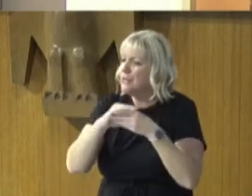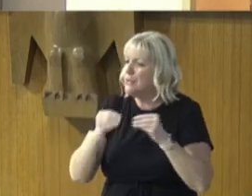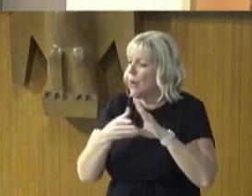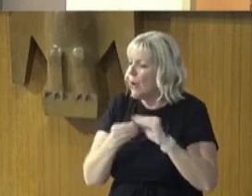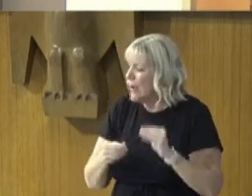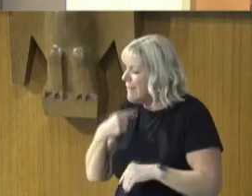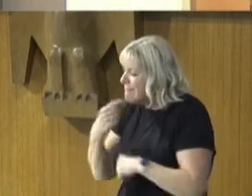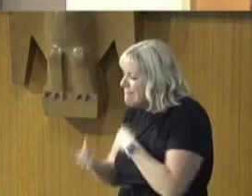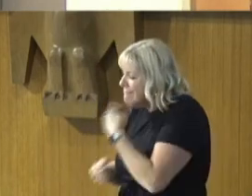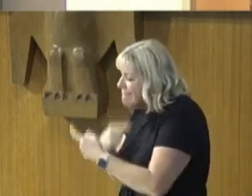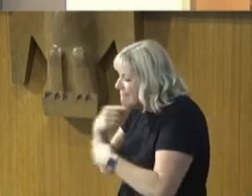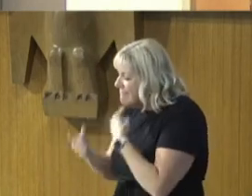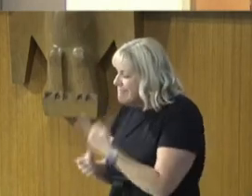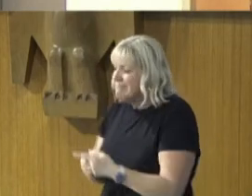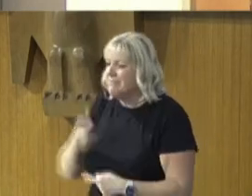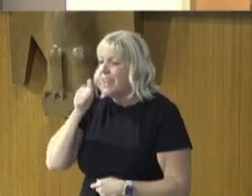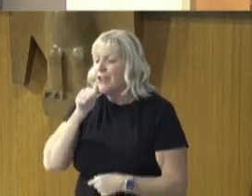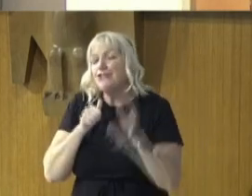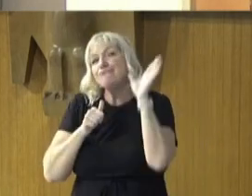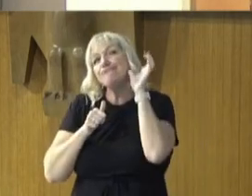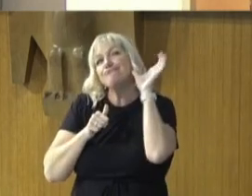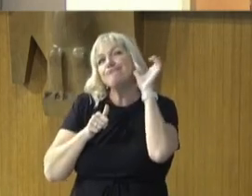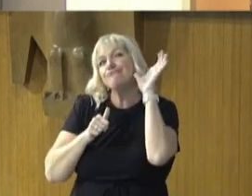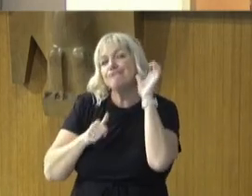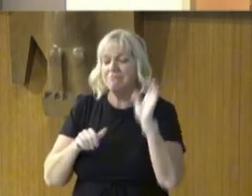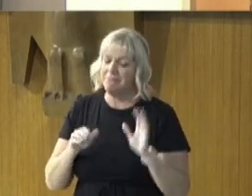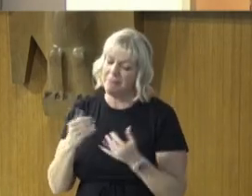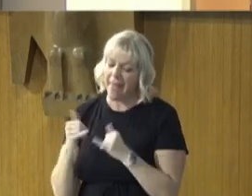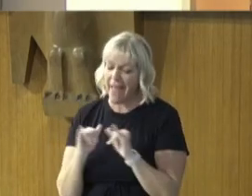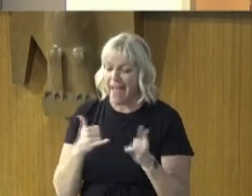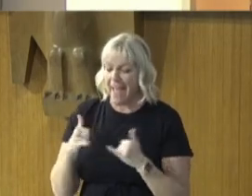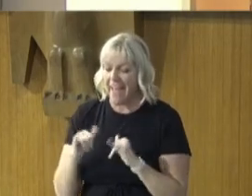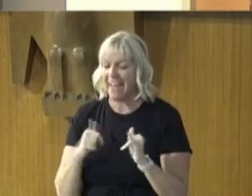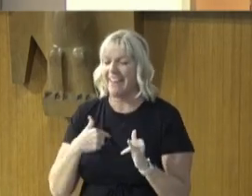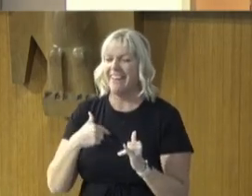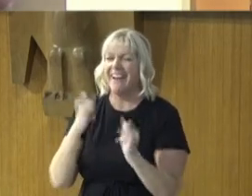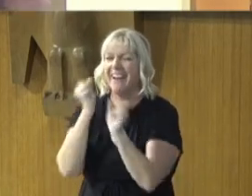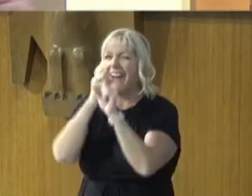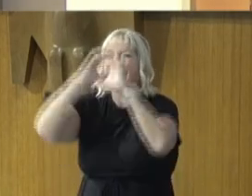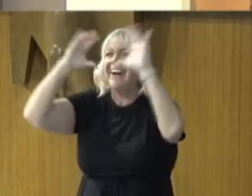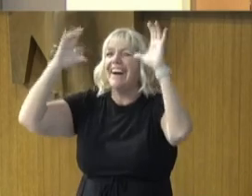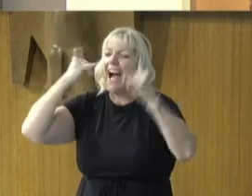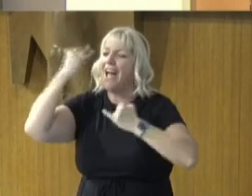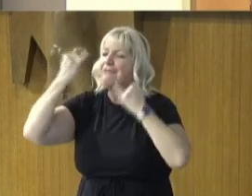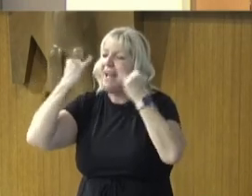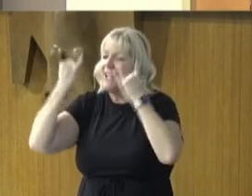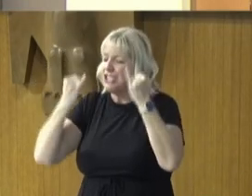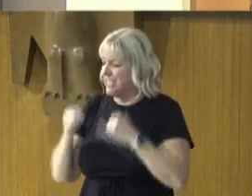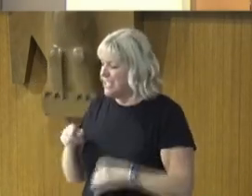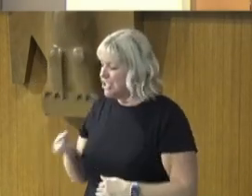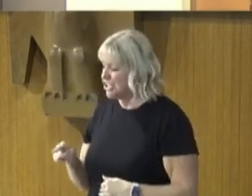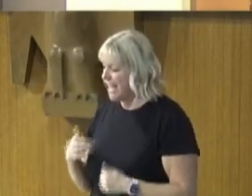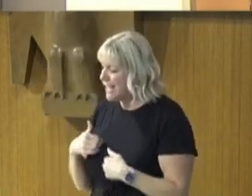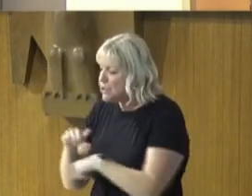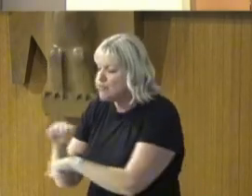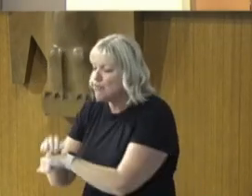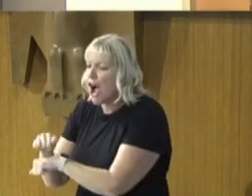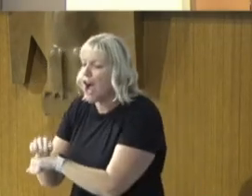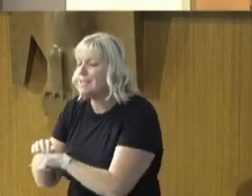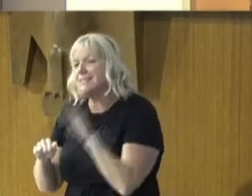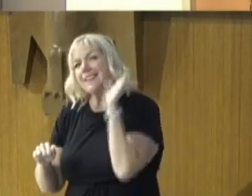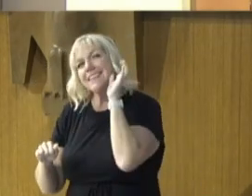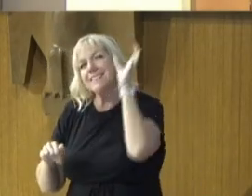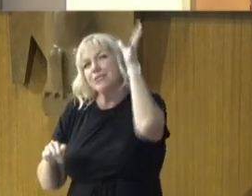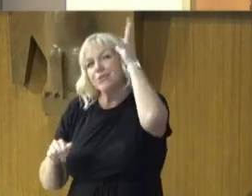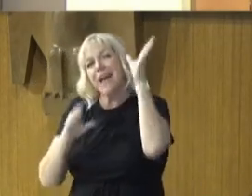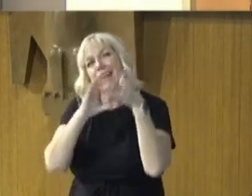plays with her toys as a child. And I like to imagine that she begins stacking little rocks as she listens